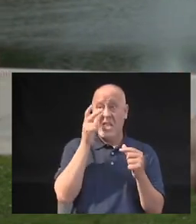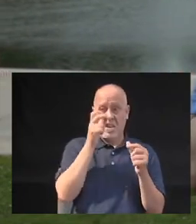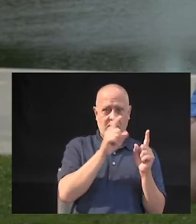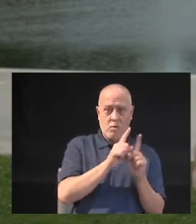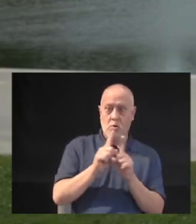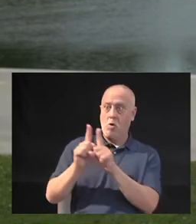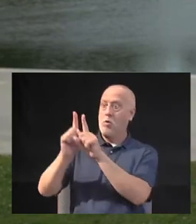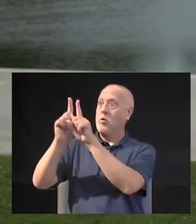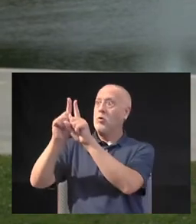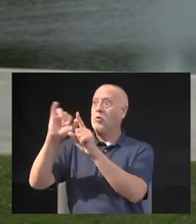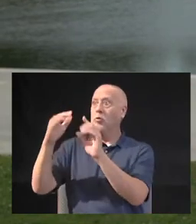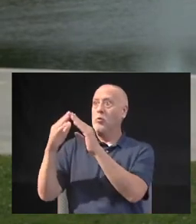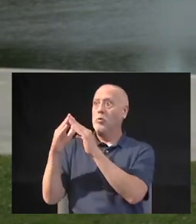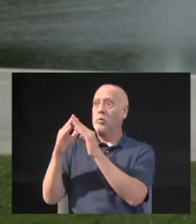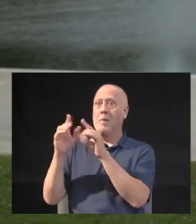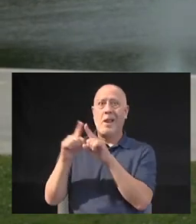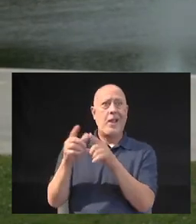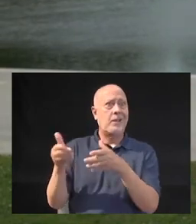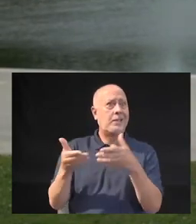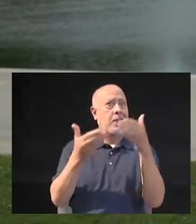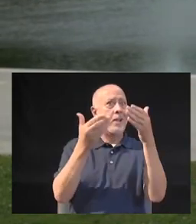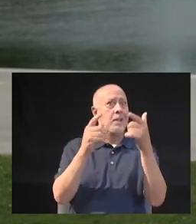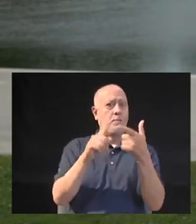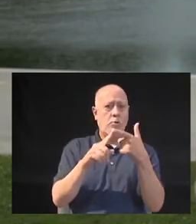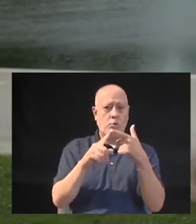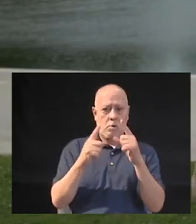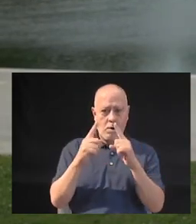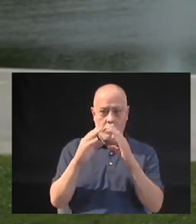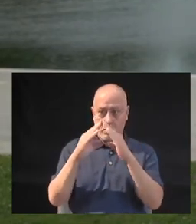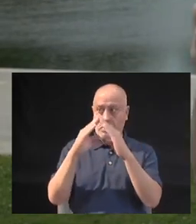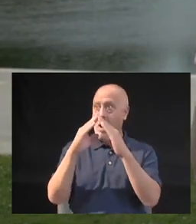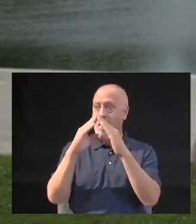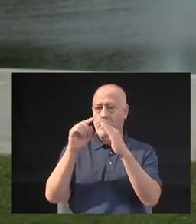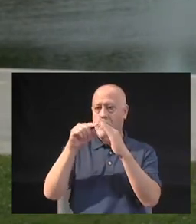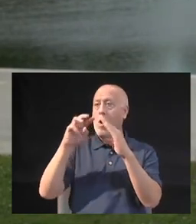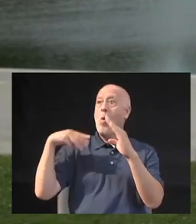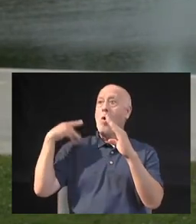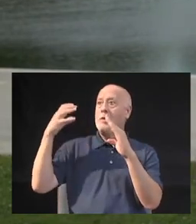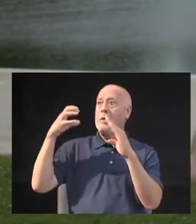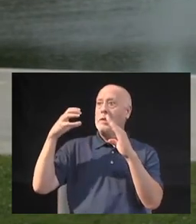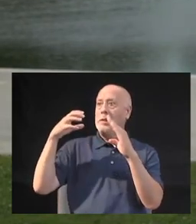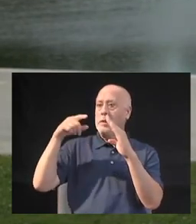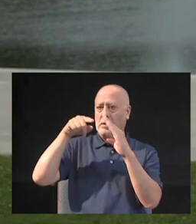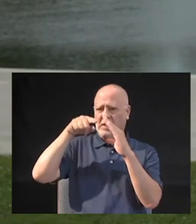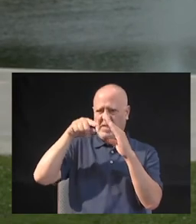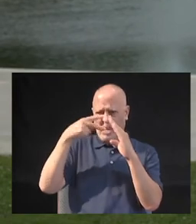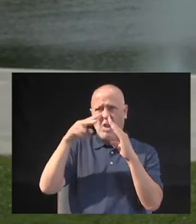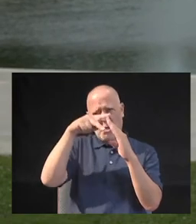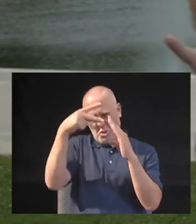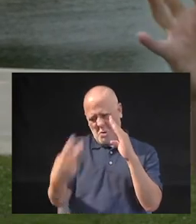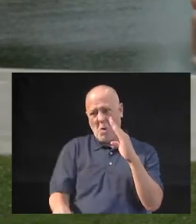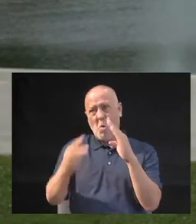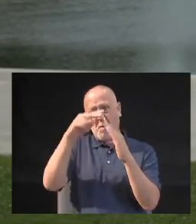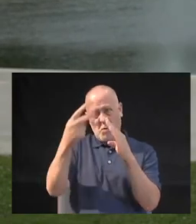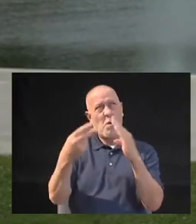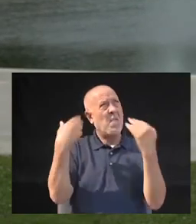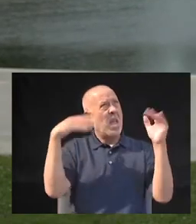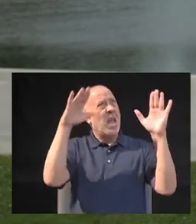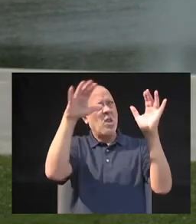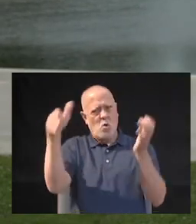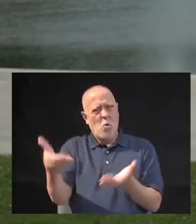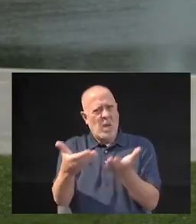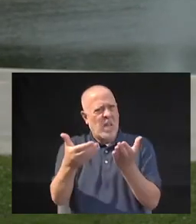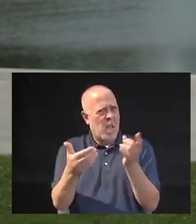in Jerusalem. It would be like taking him to the pinnacle of the Washington Monument in D.C. He says, throw yourself off. The angels will catch